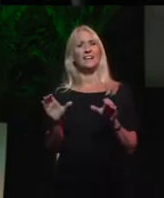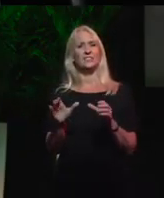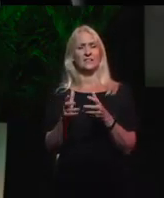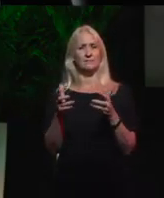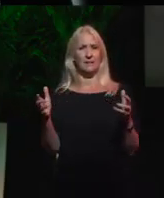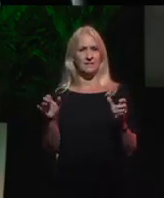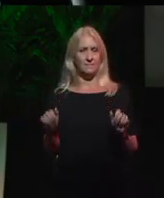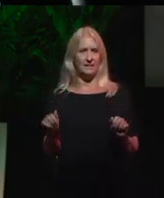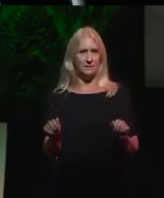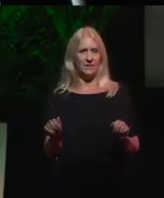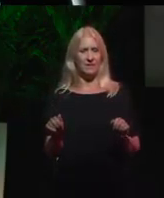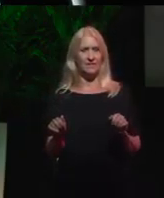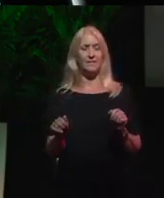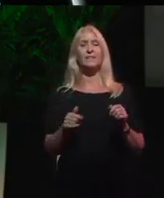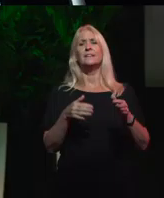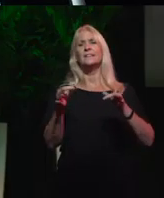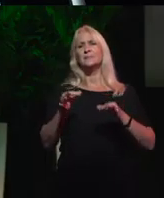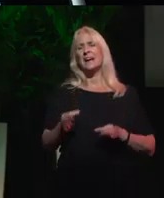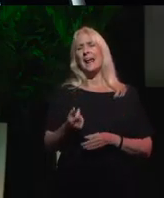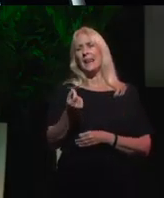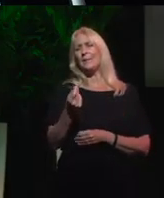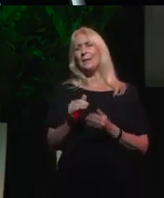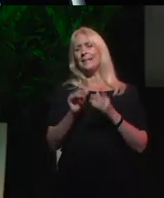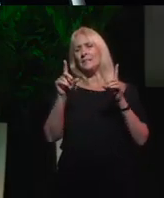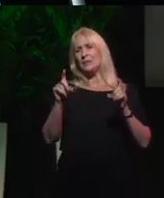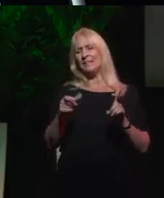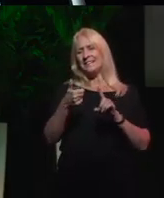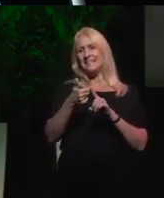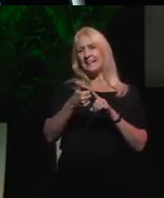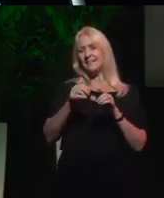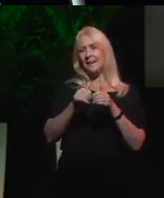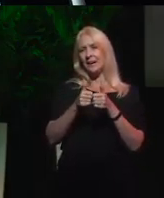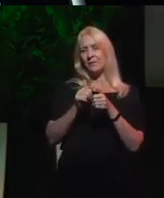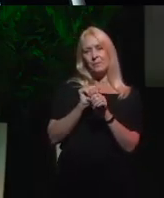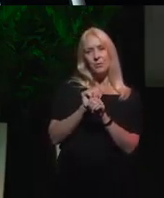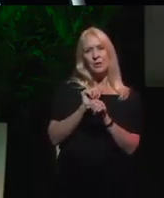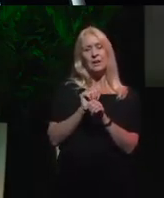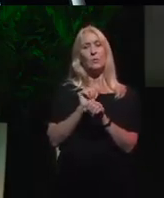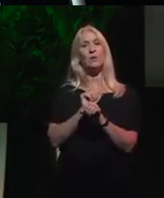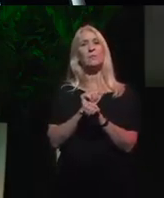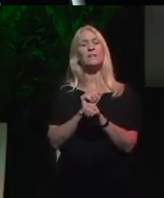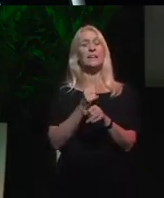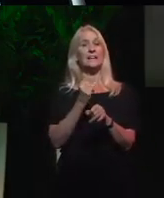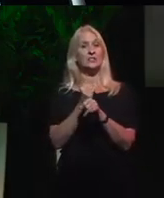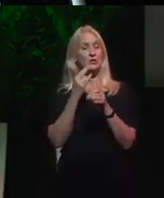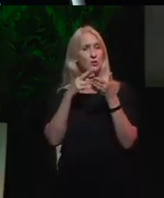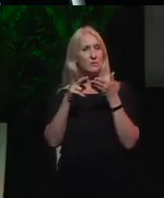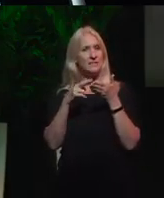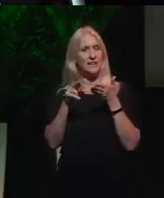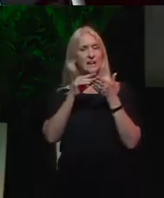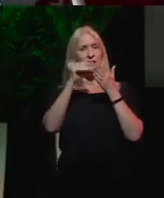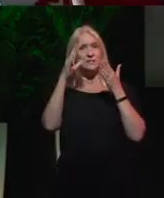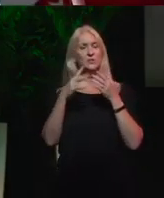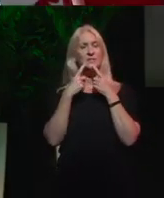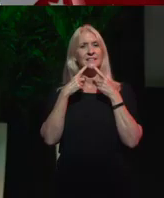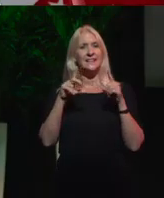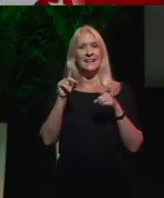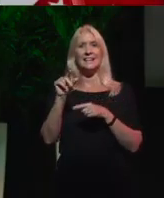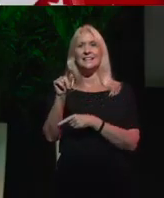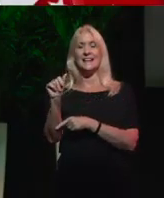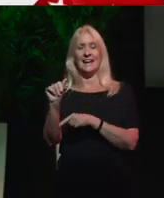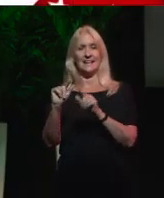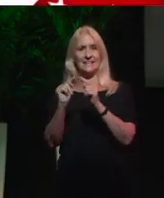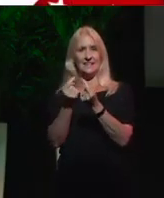So here's a little bit about the survey mechanics. Working with institutional research, the student success data team, and marketing